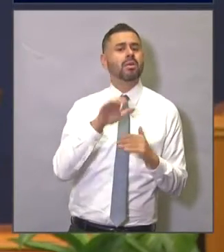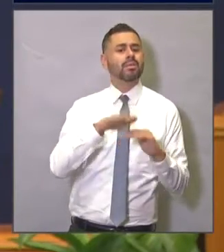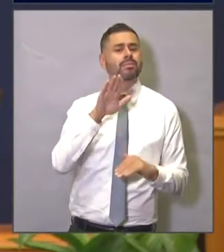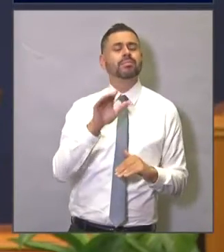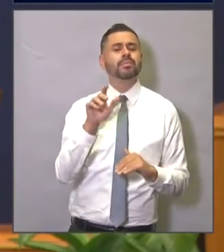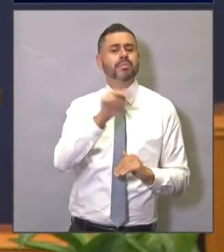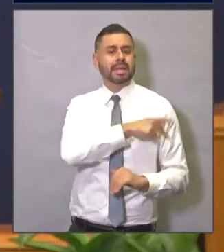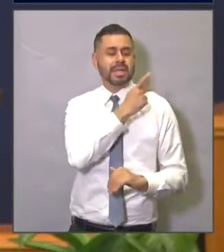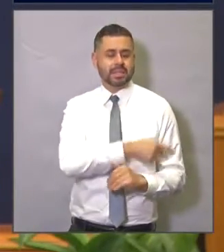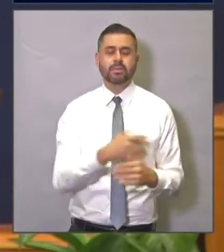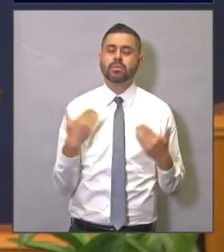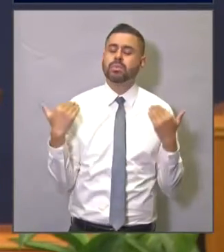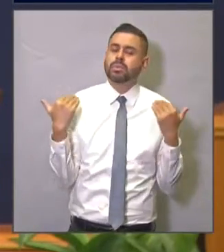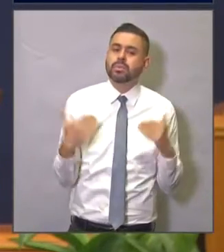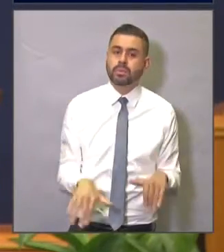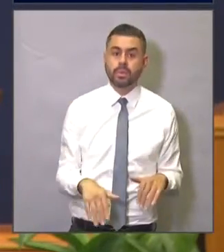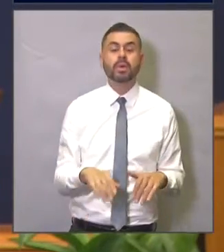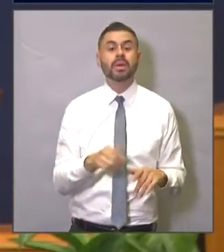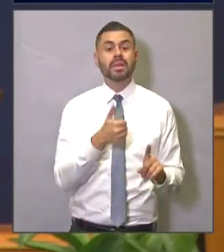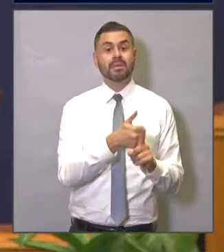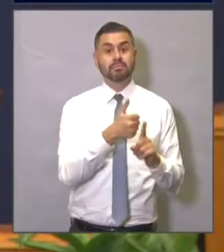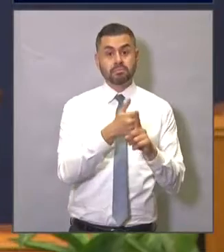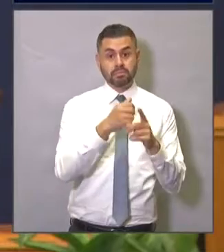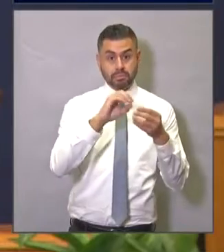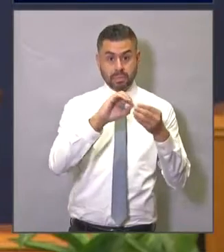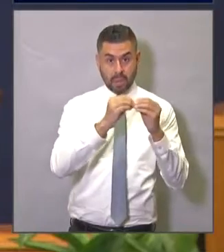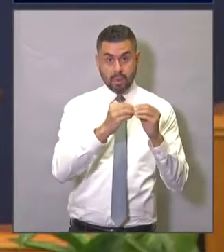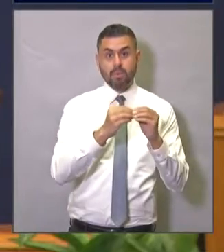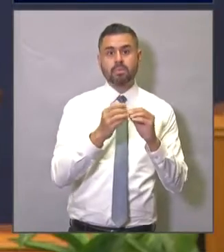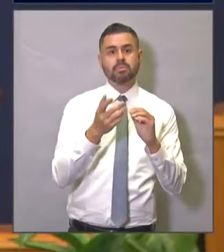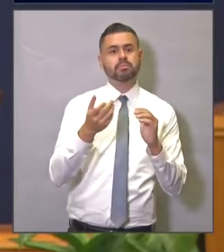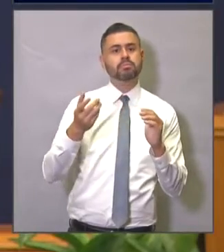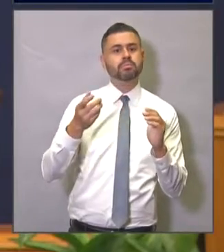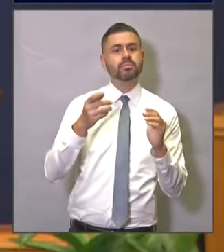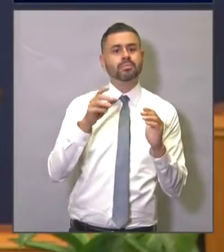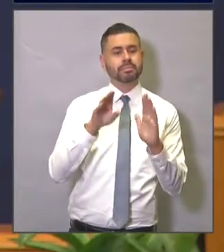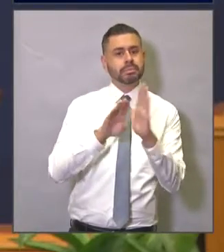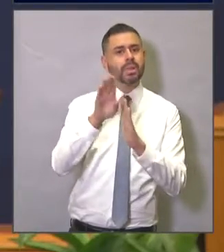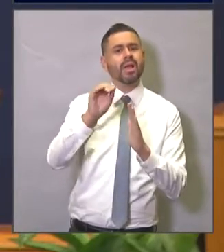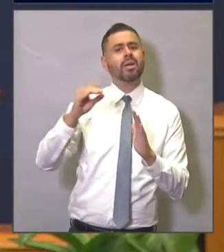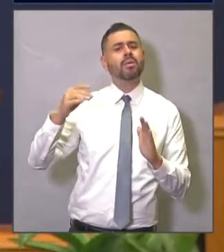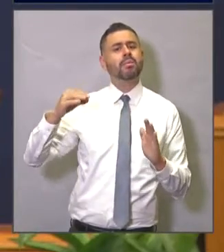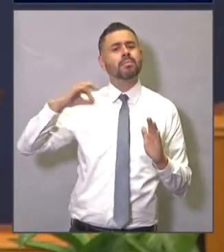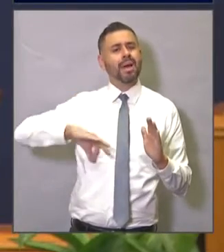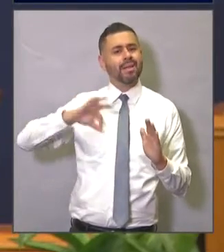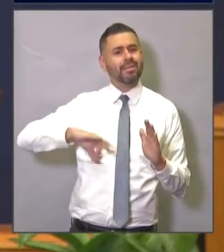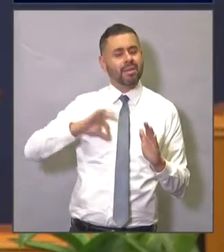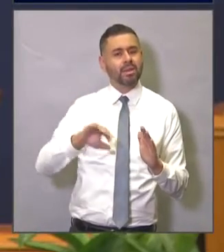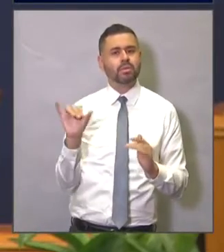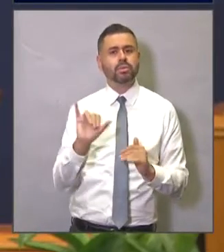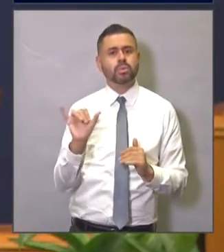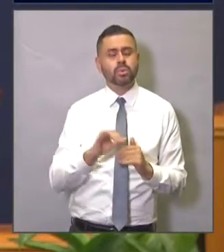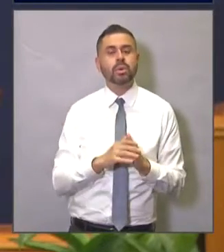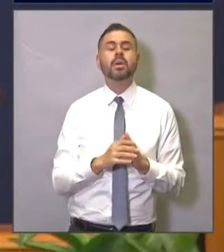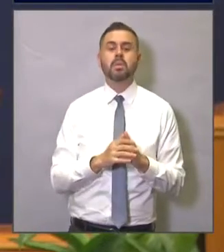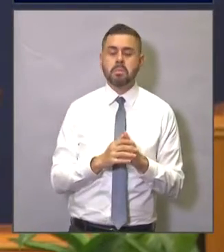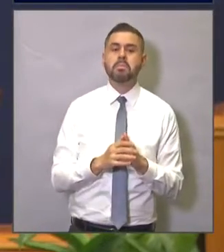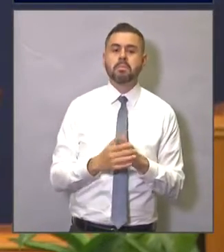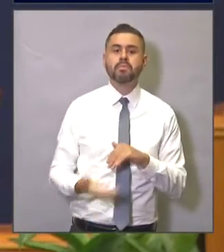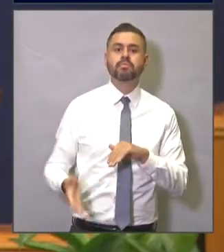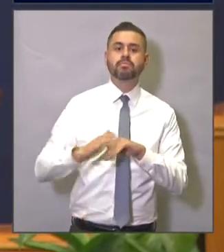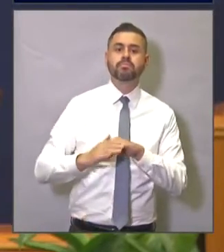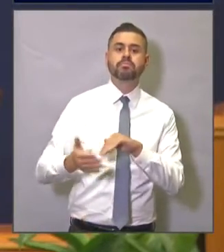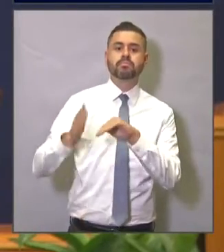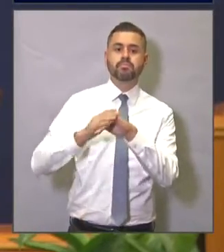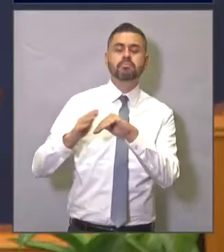excellent results for the individual patients, as well as the added benefit that we were able to maintain an additional added number of